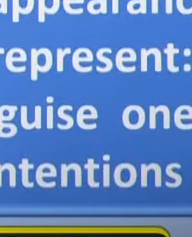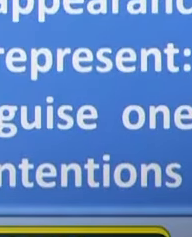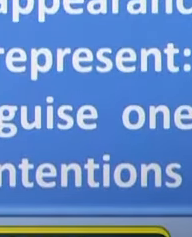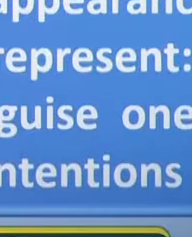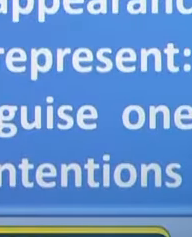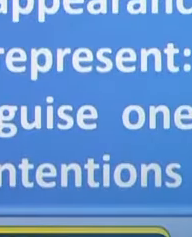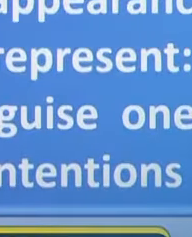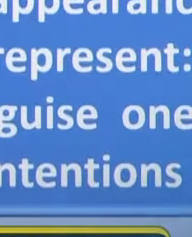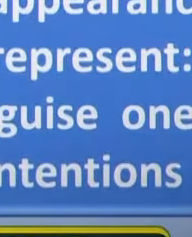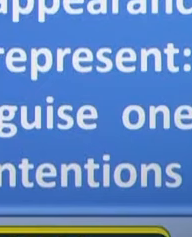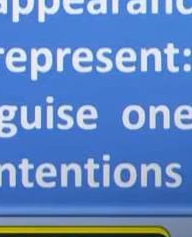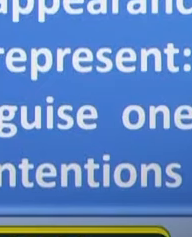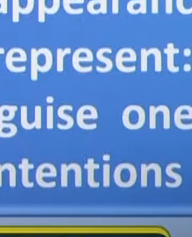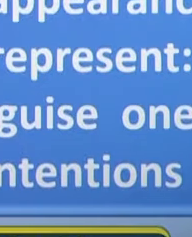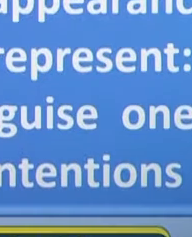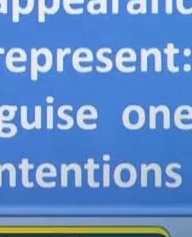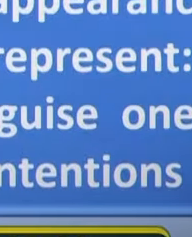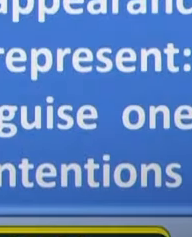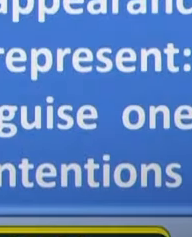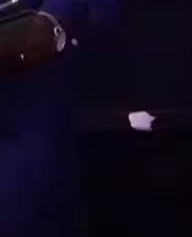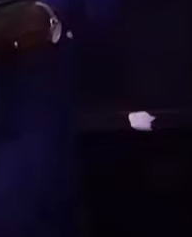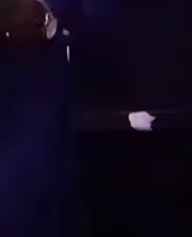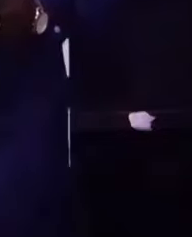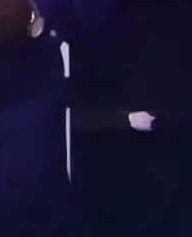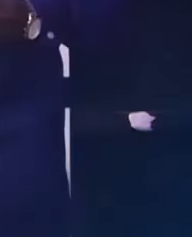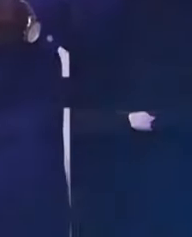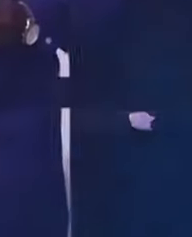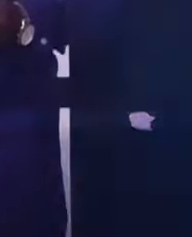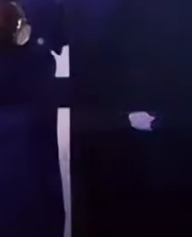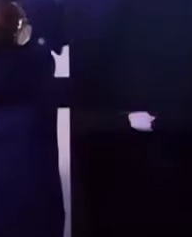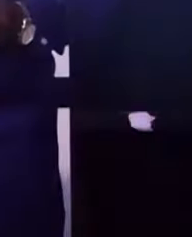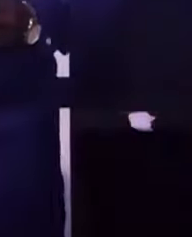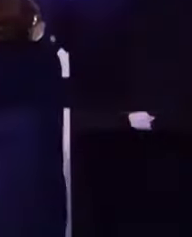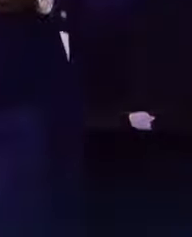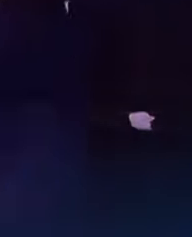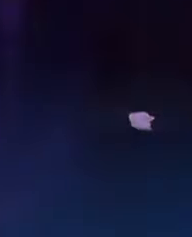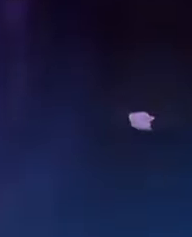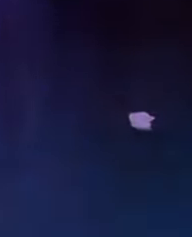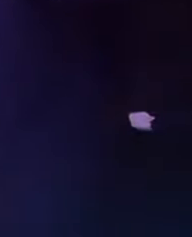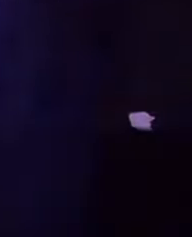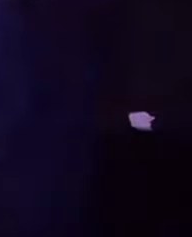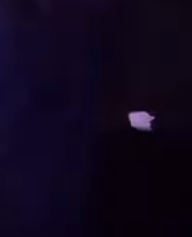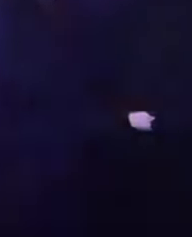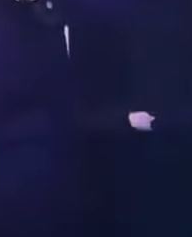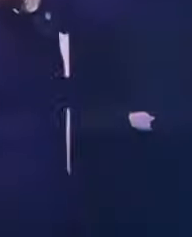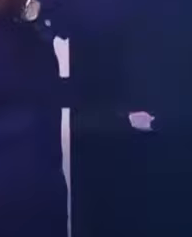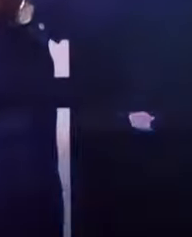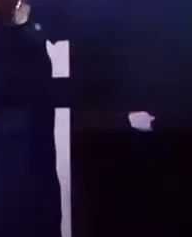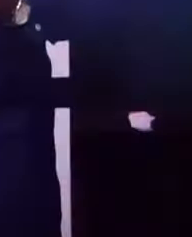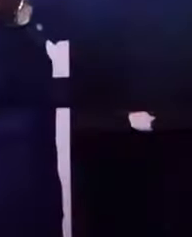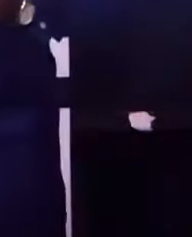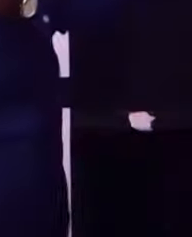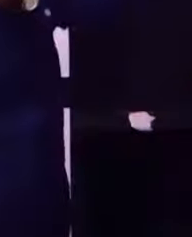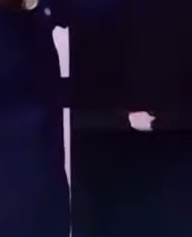intentions now so the person has some intention but he disguise it so